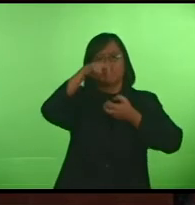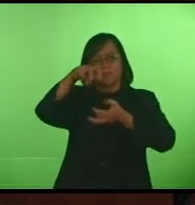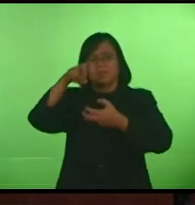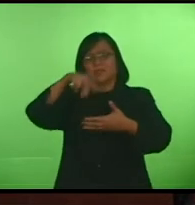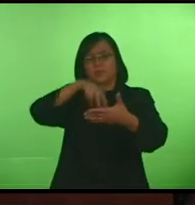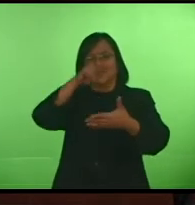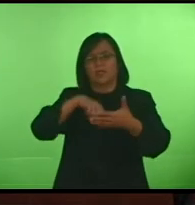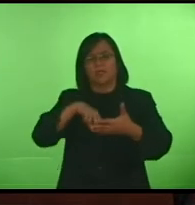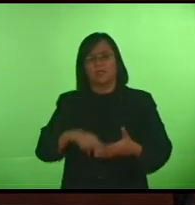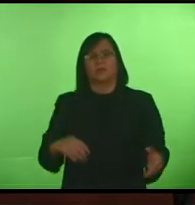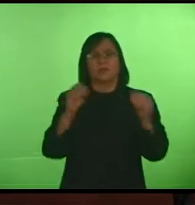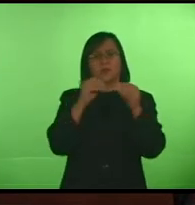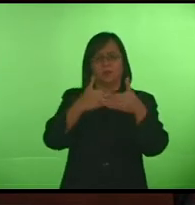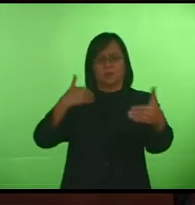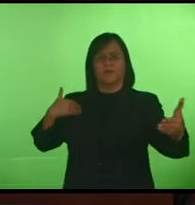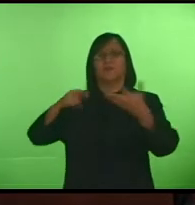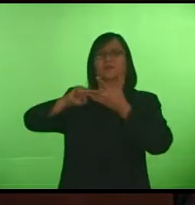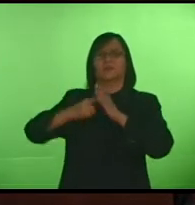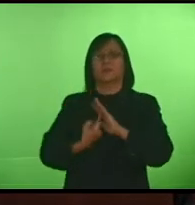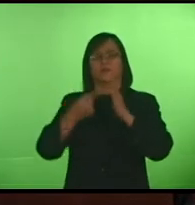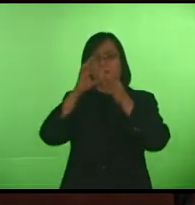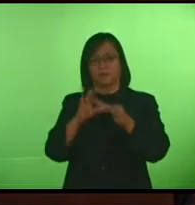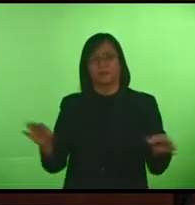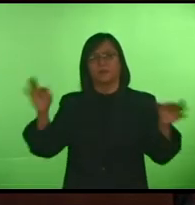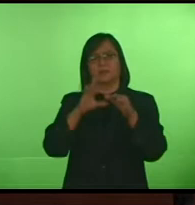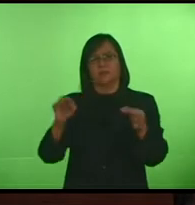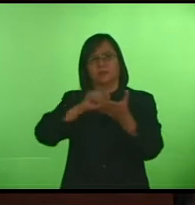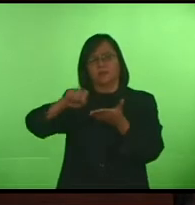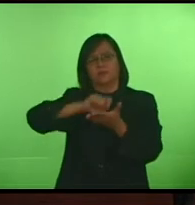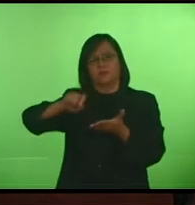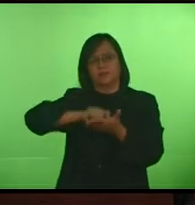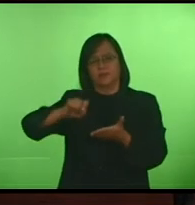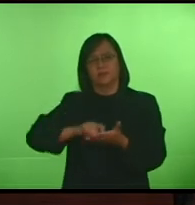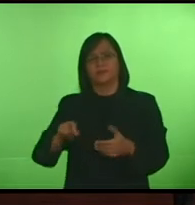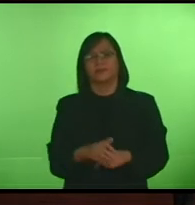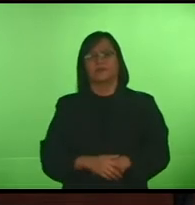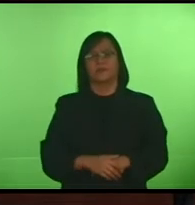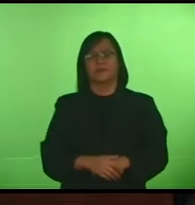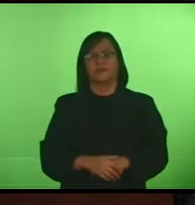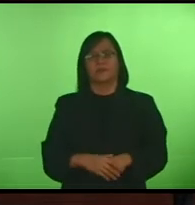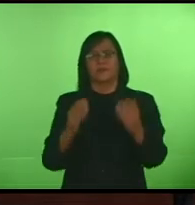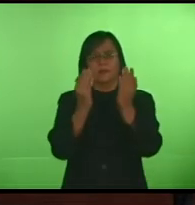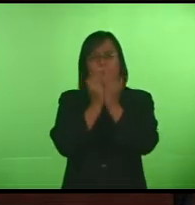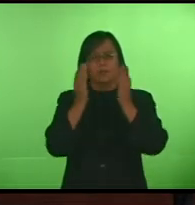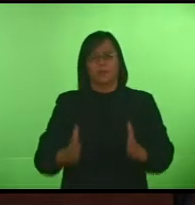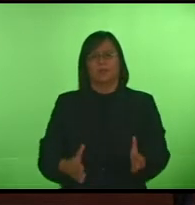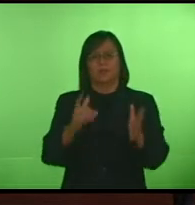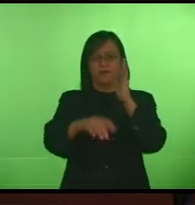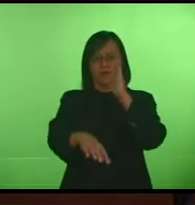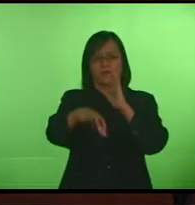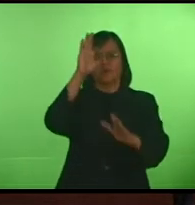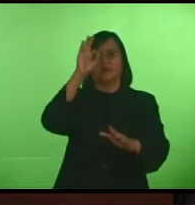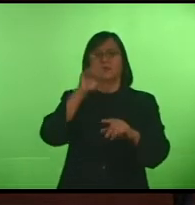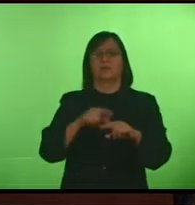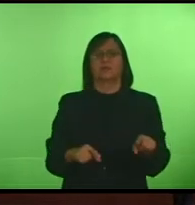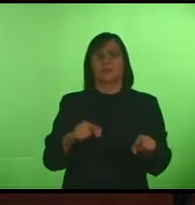start writing. Okay? So students, determine the essay genre as it will help you